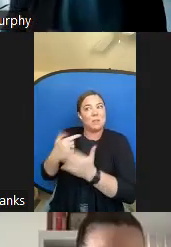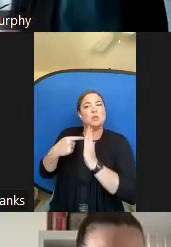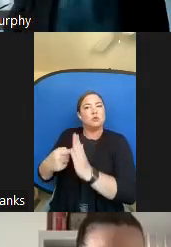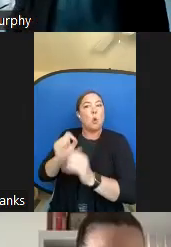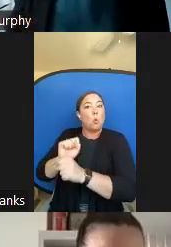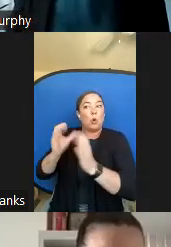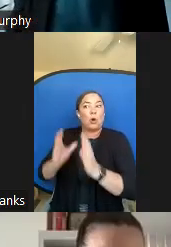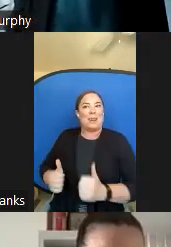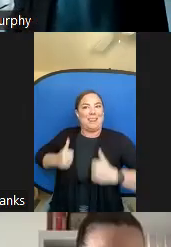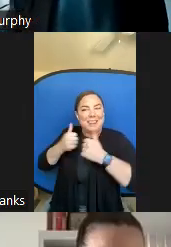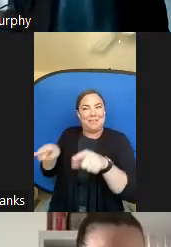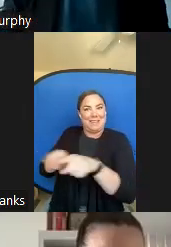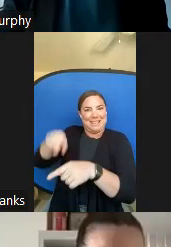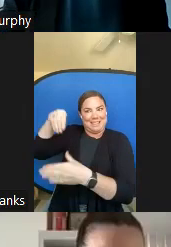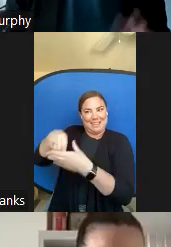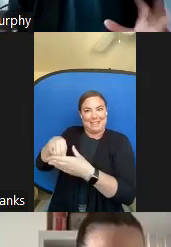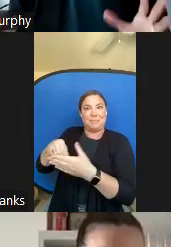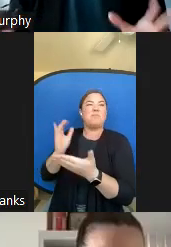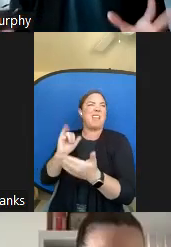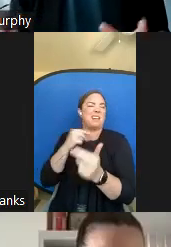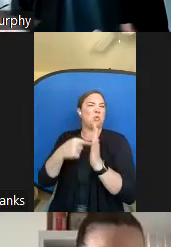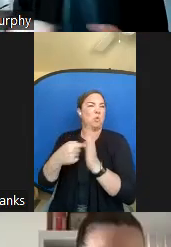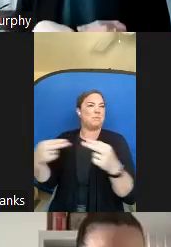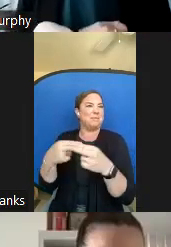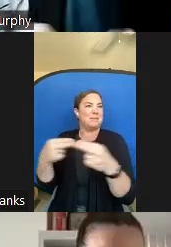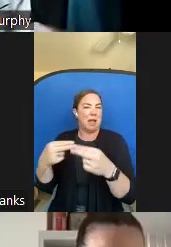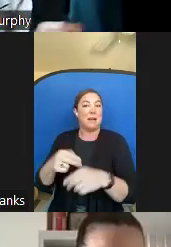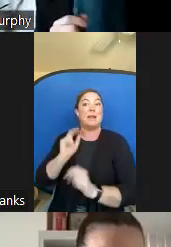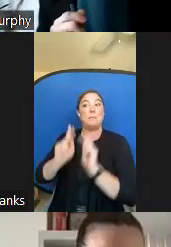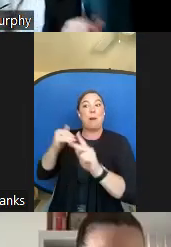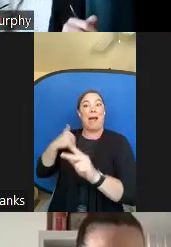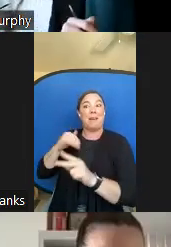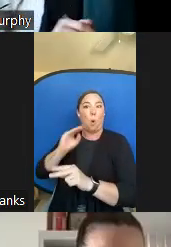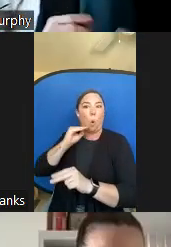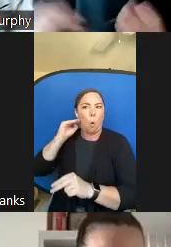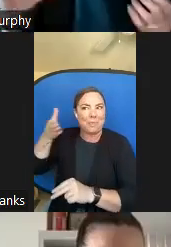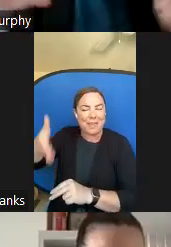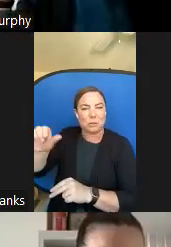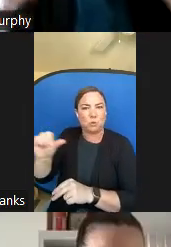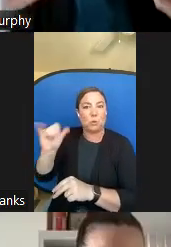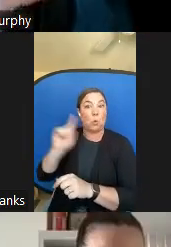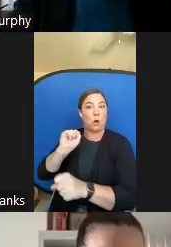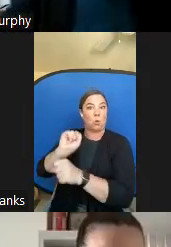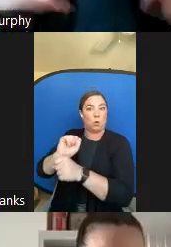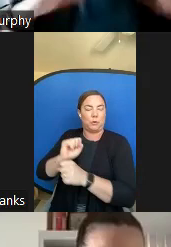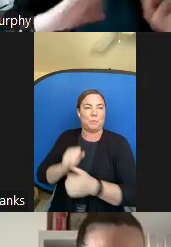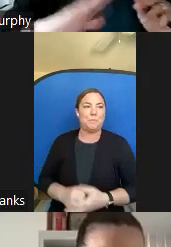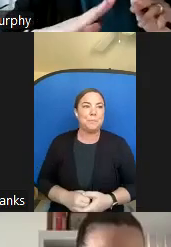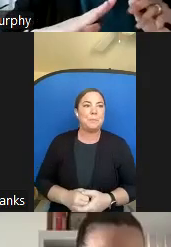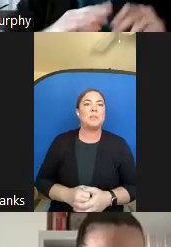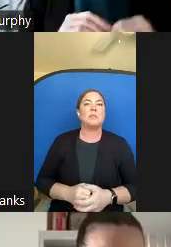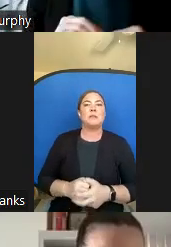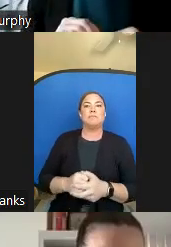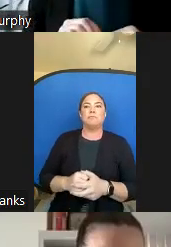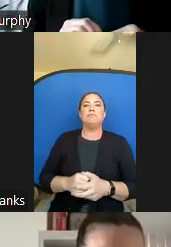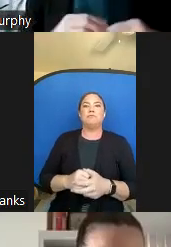the Elkab workshop shown on the slide. In these house workshops, Stan Hendricks has described ostraca, which are texts written